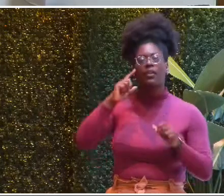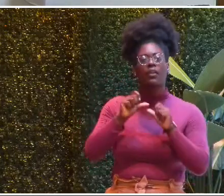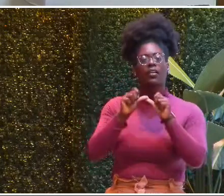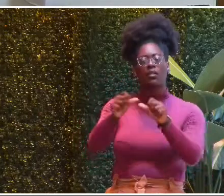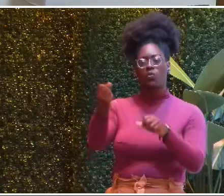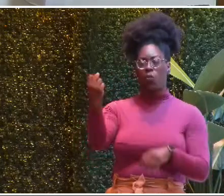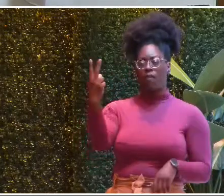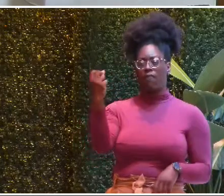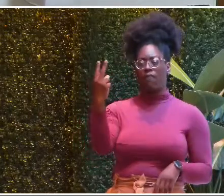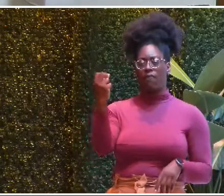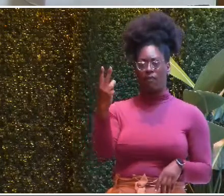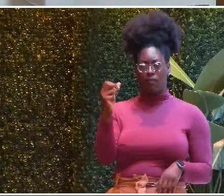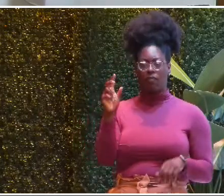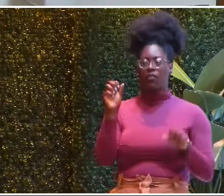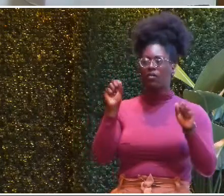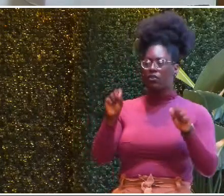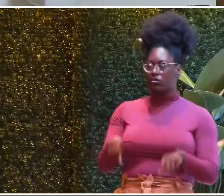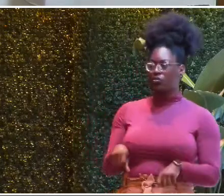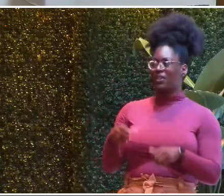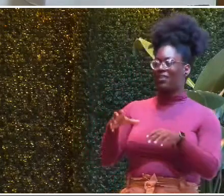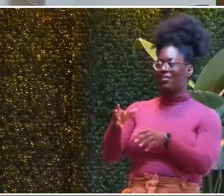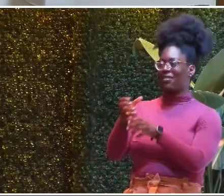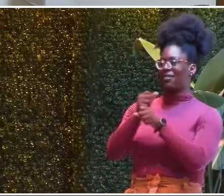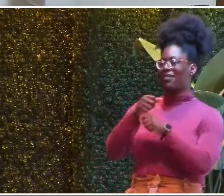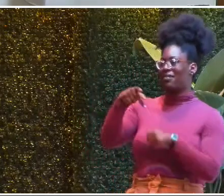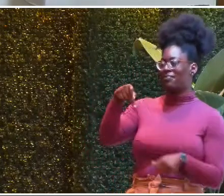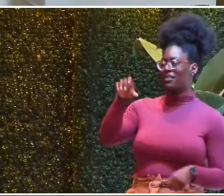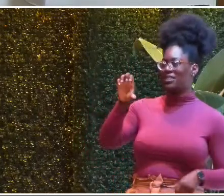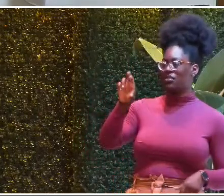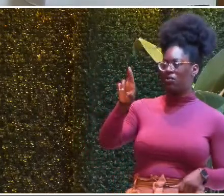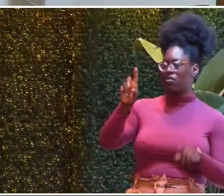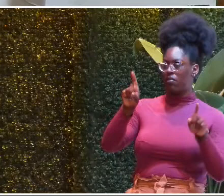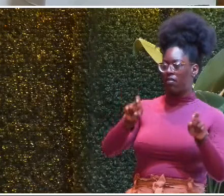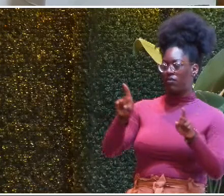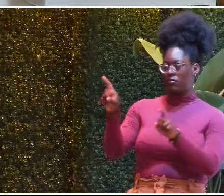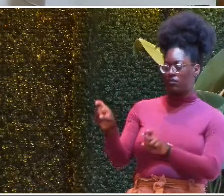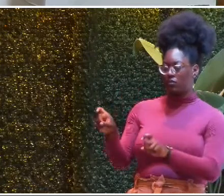today for PCR testing if you haven't already done so.